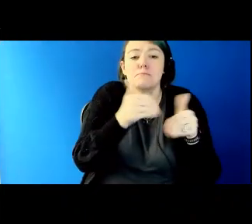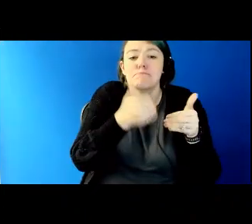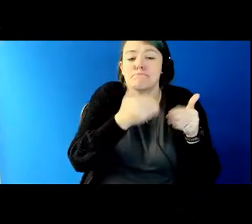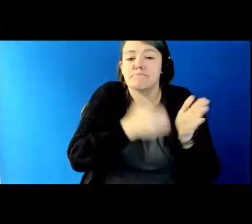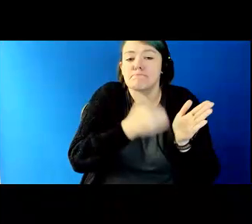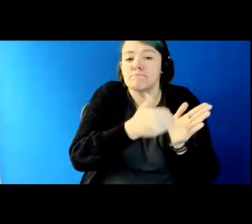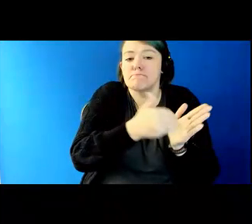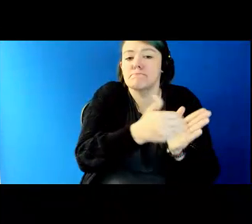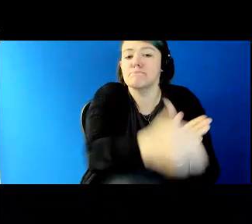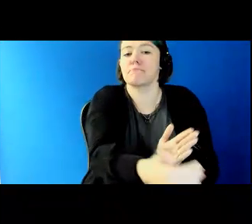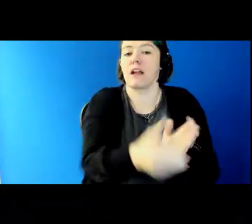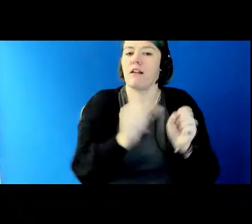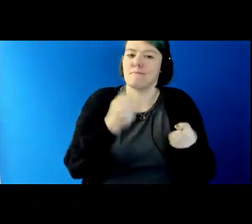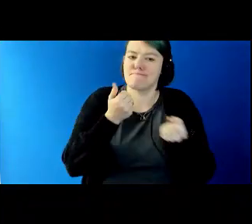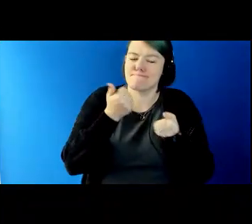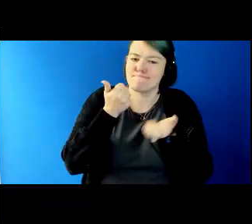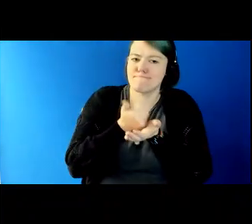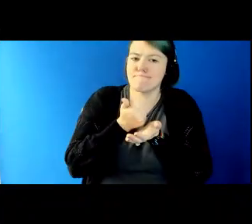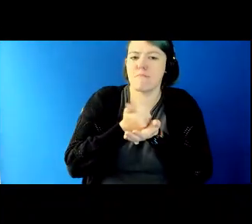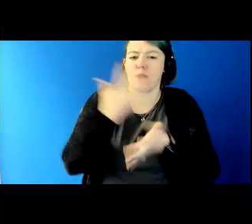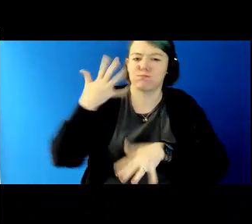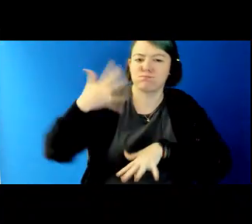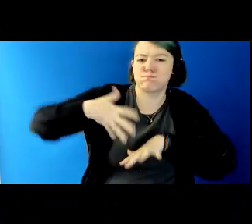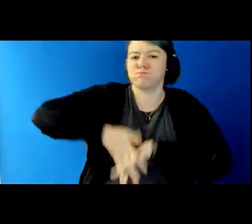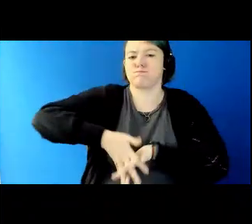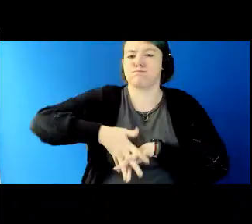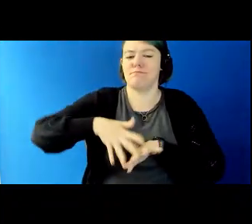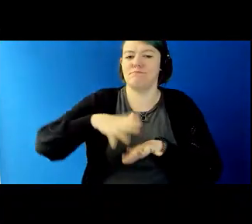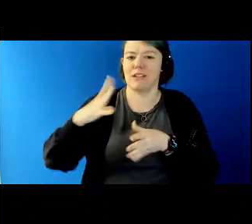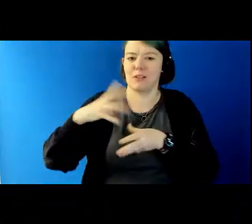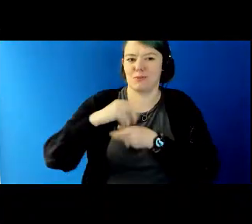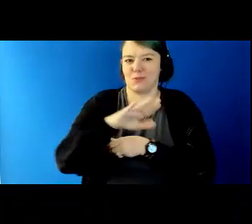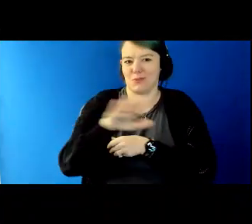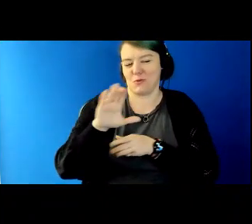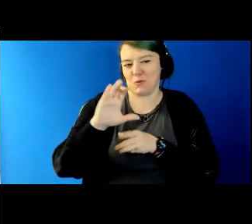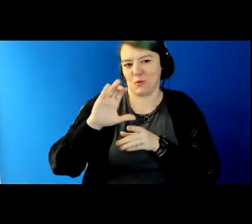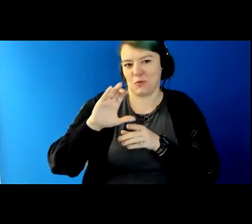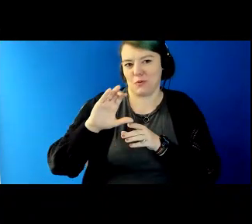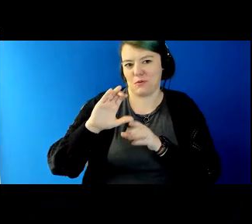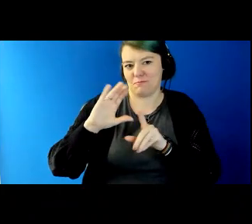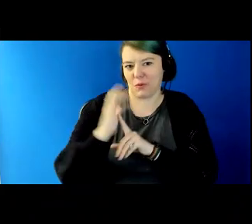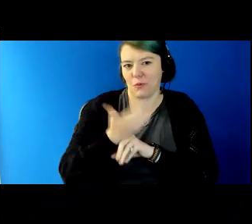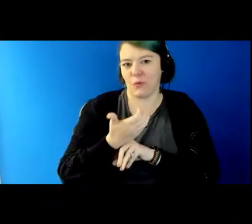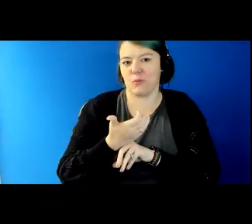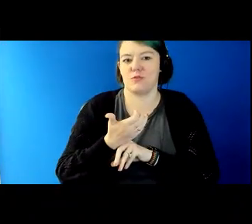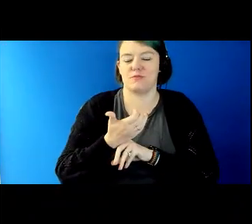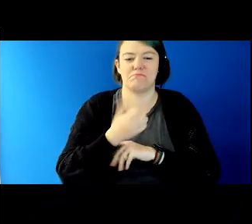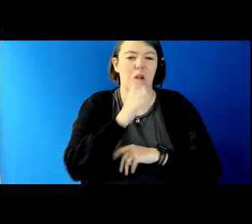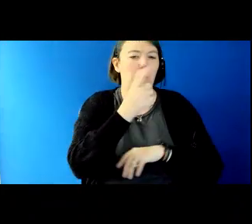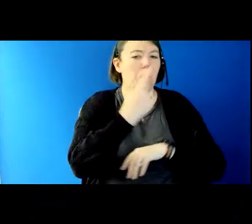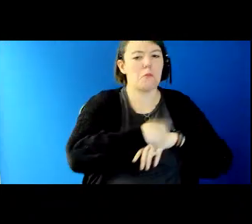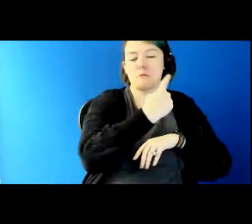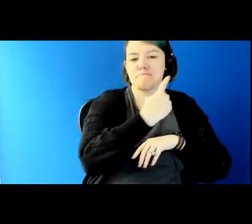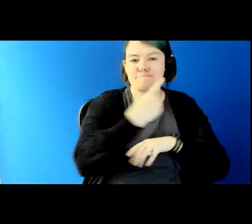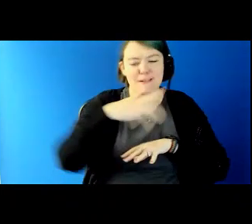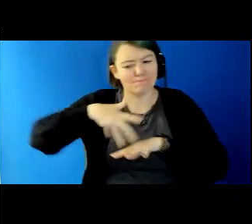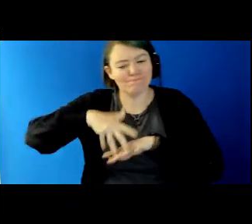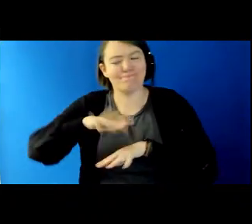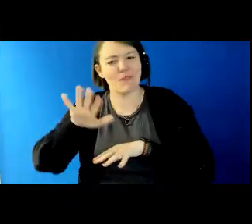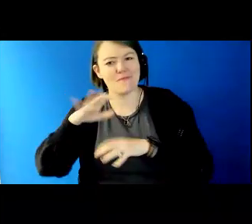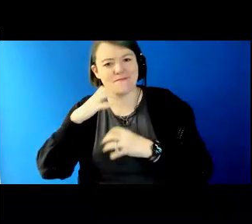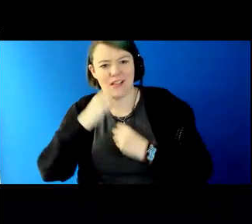for our first Q&A. We've already explored why disability inclusive workplaces matter. We've highlighted the importance of